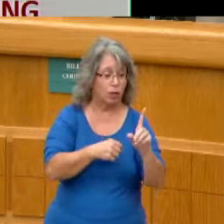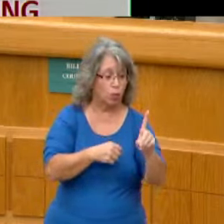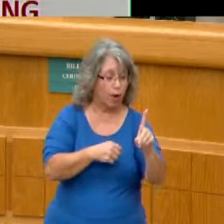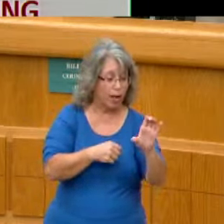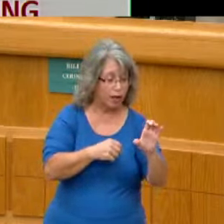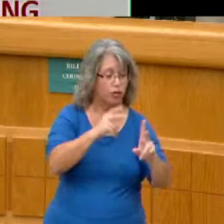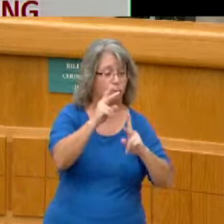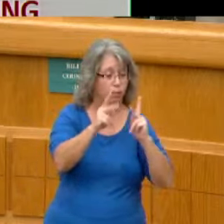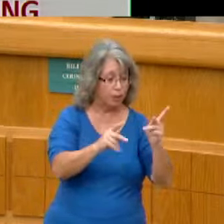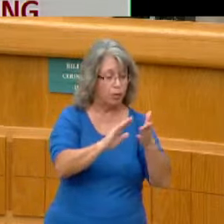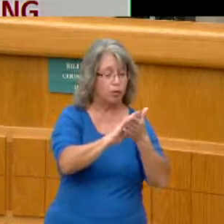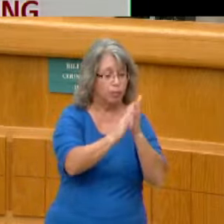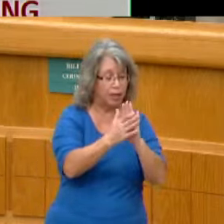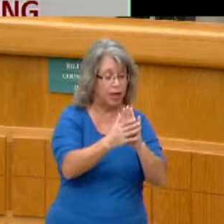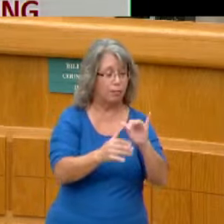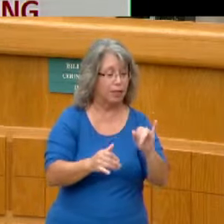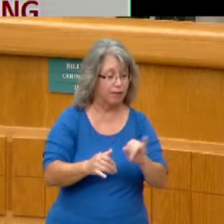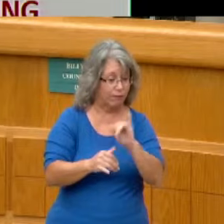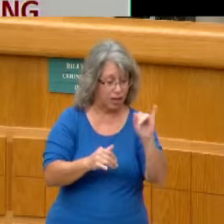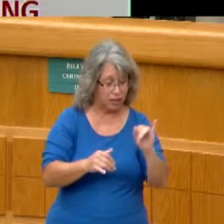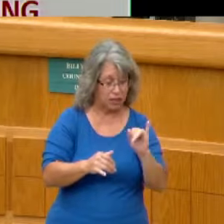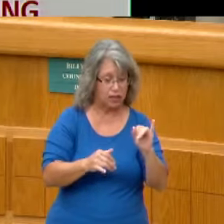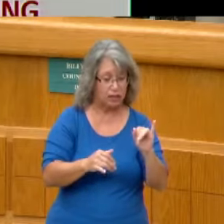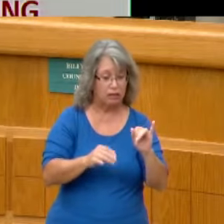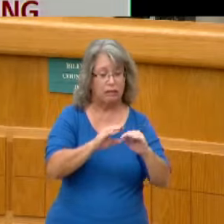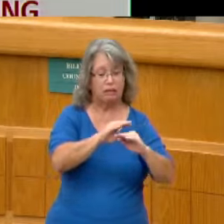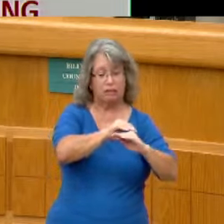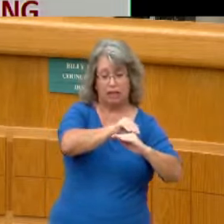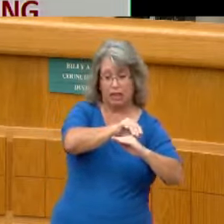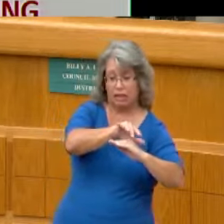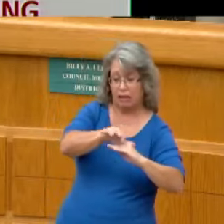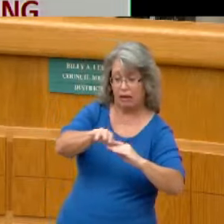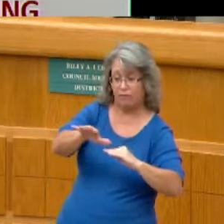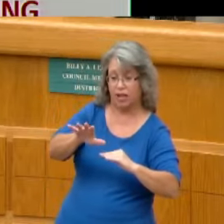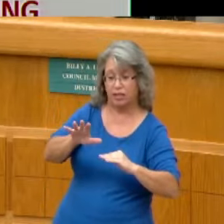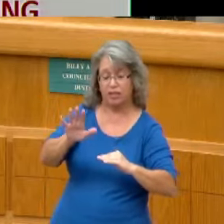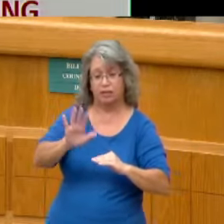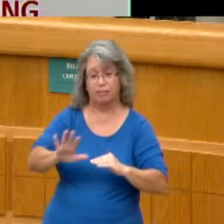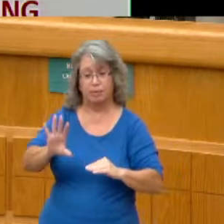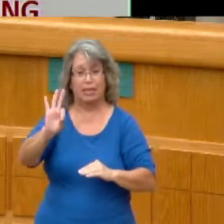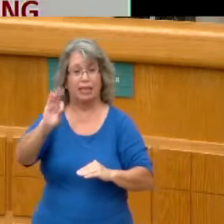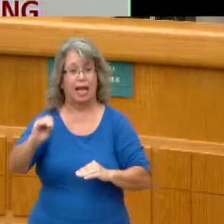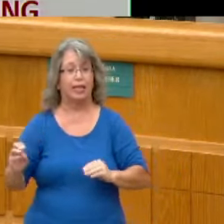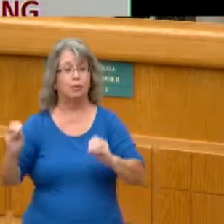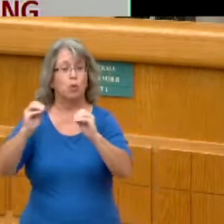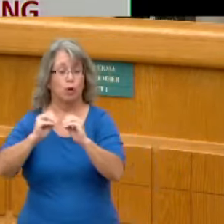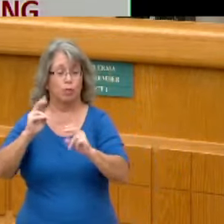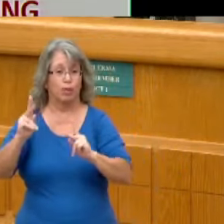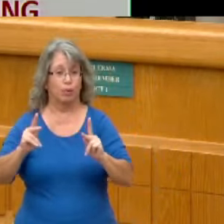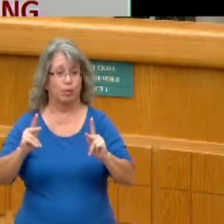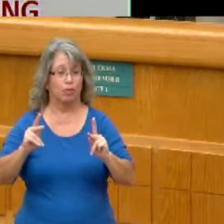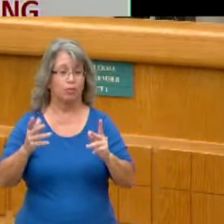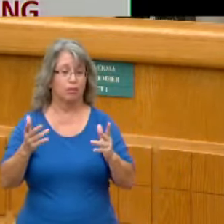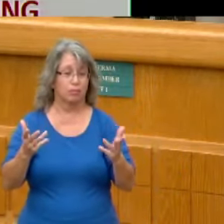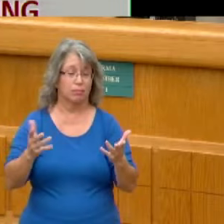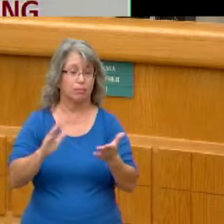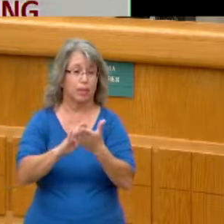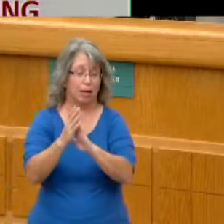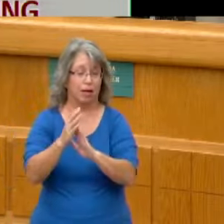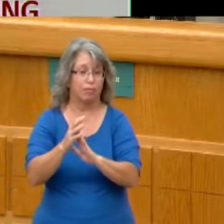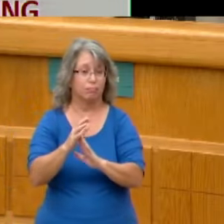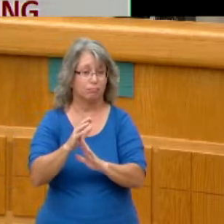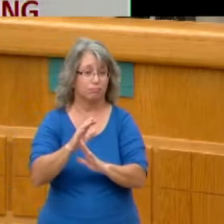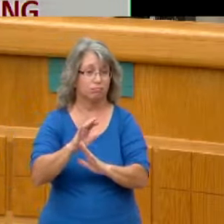themselves, but it did kick up right up back to one. And so that's the way that we can make the model match the data,